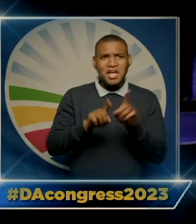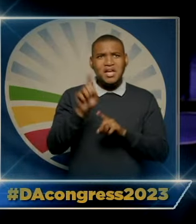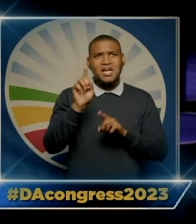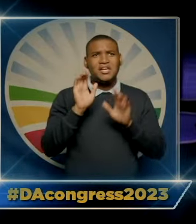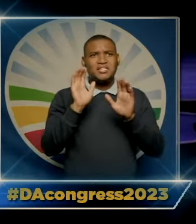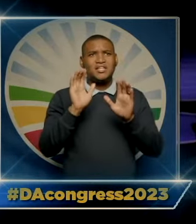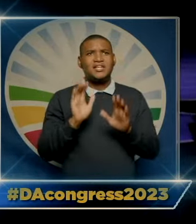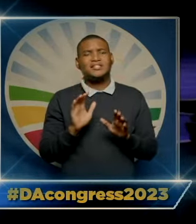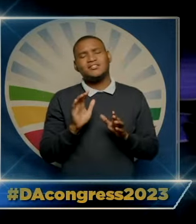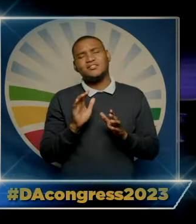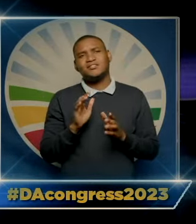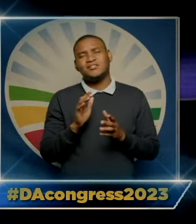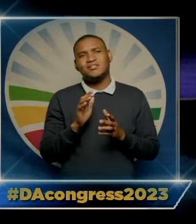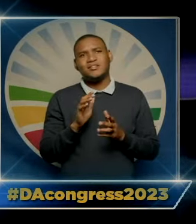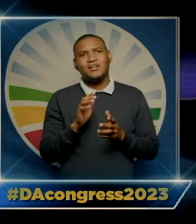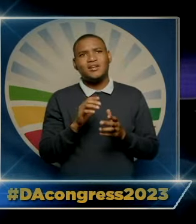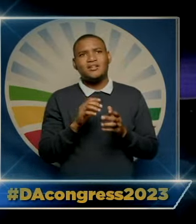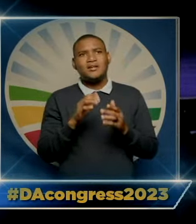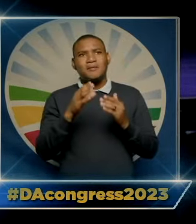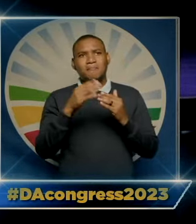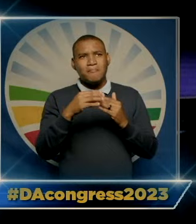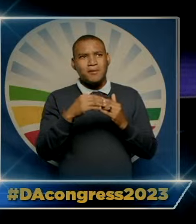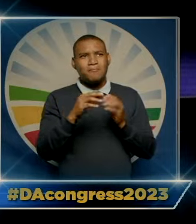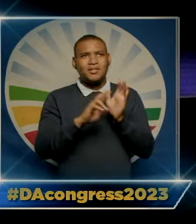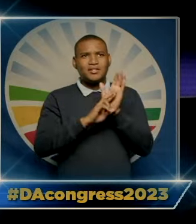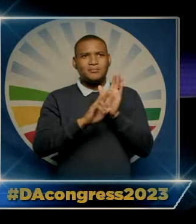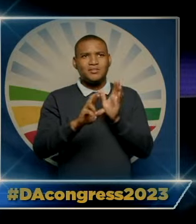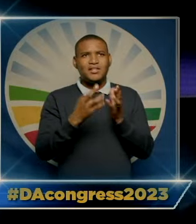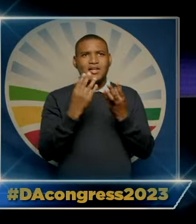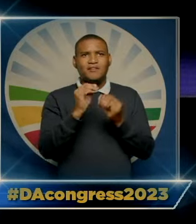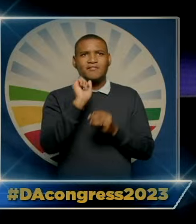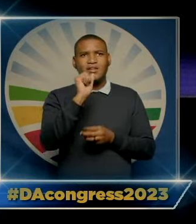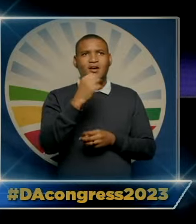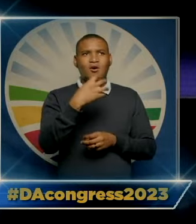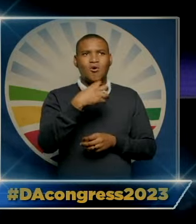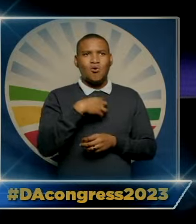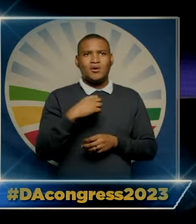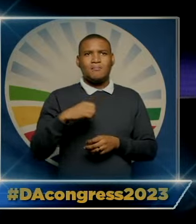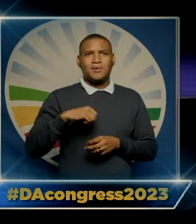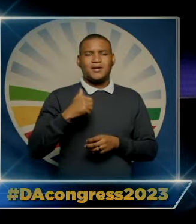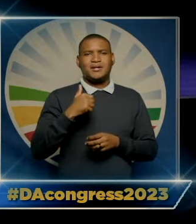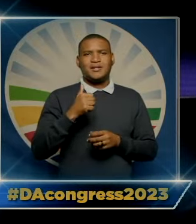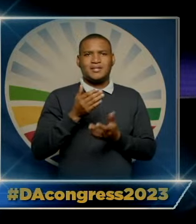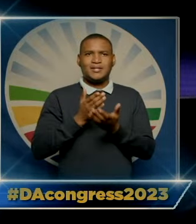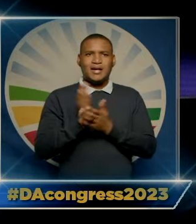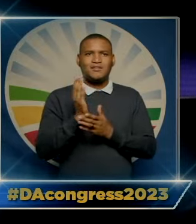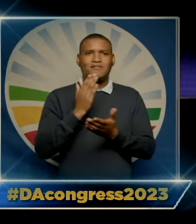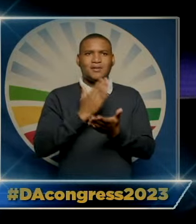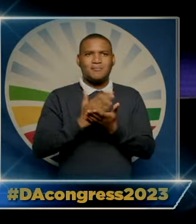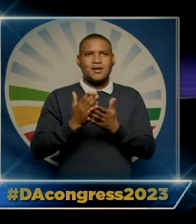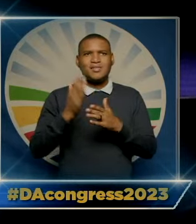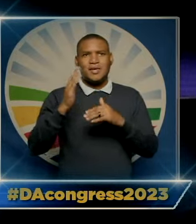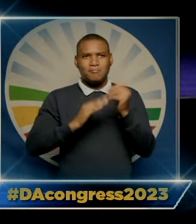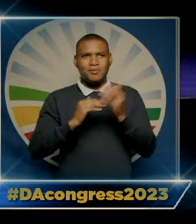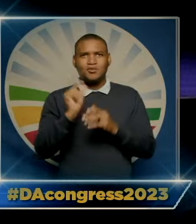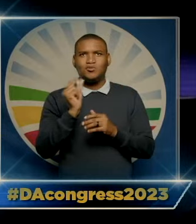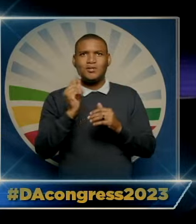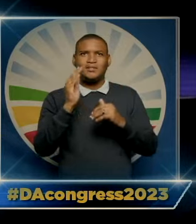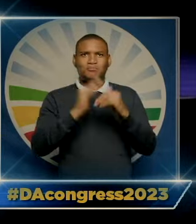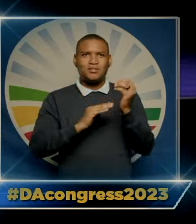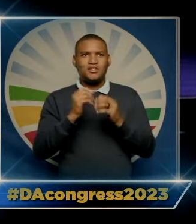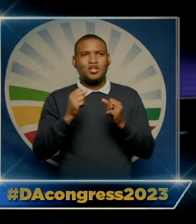all here today, each holding the bragging rights of their part that they built towards building a